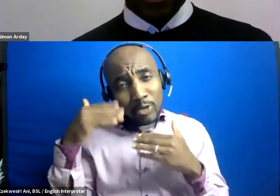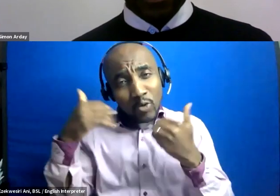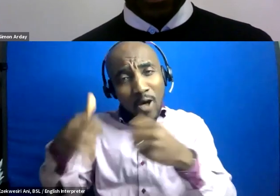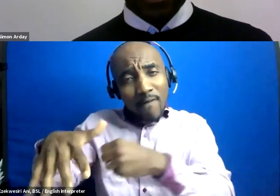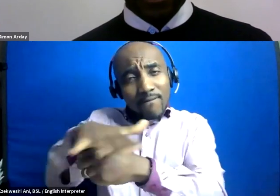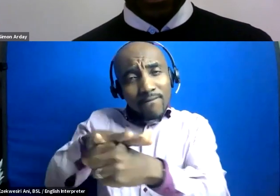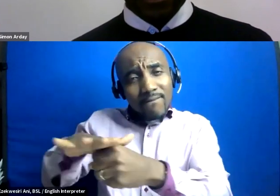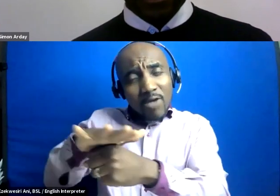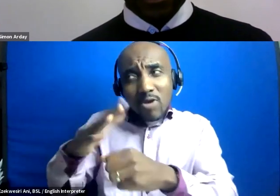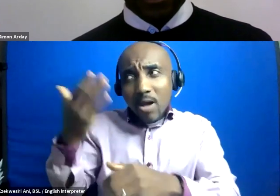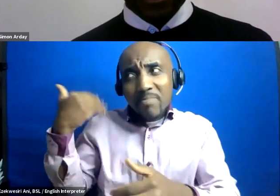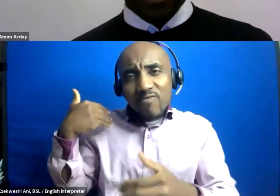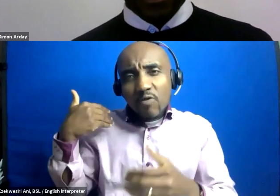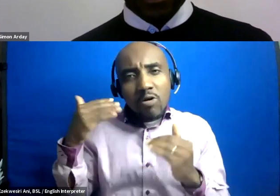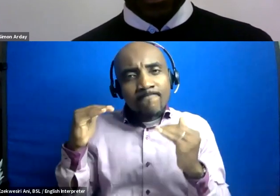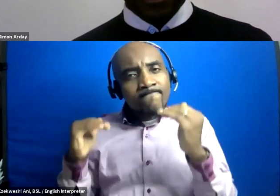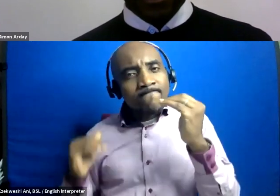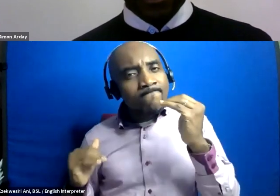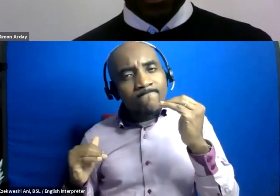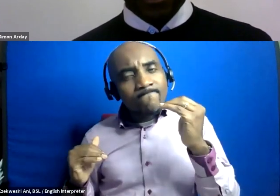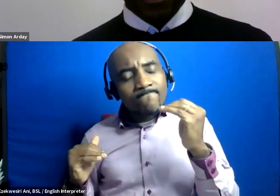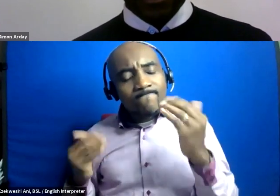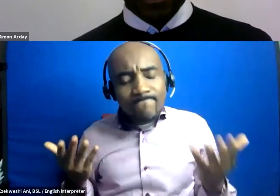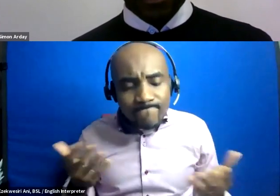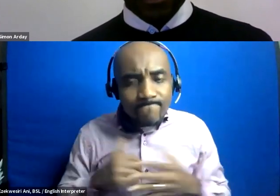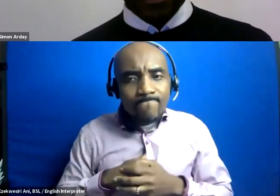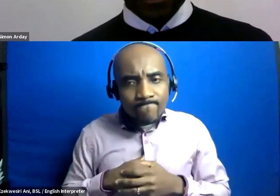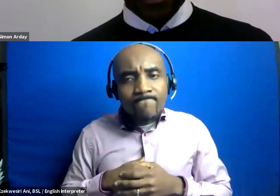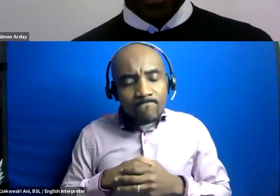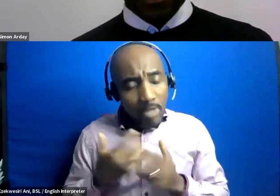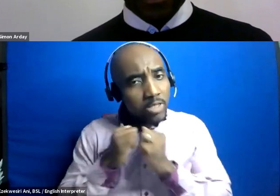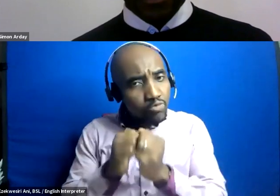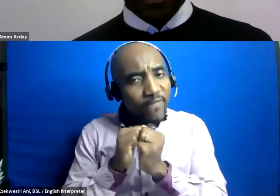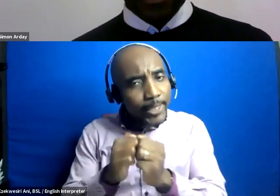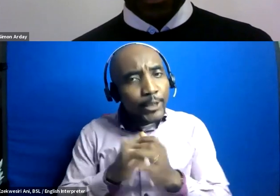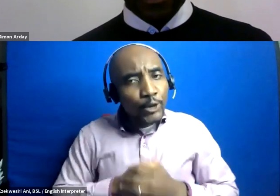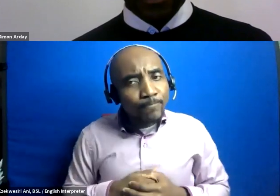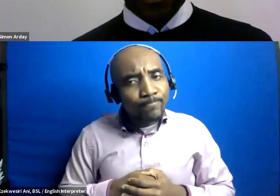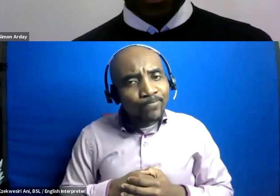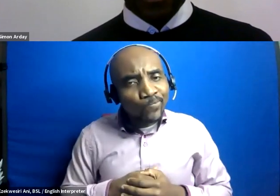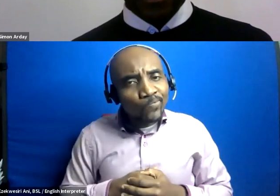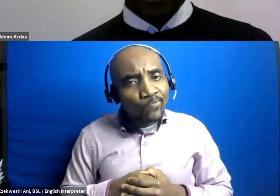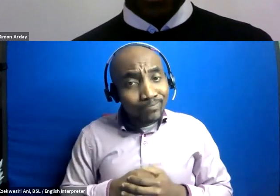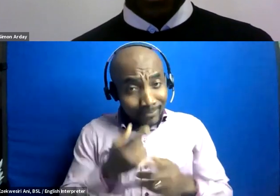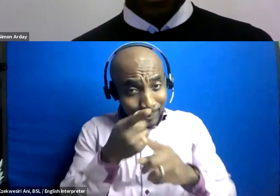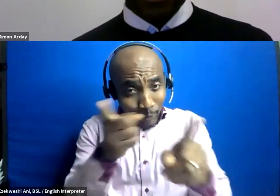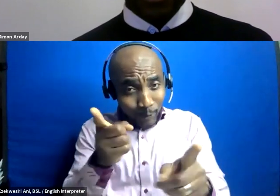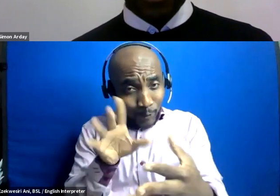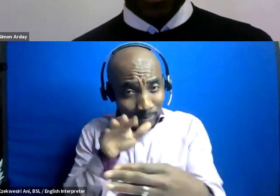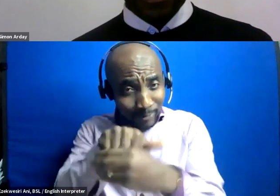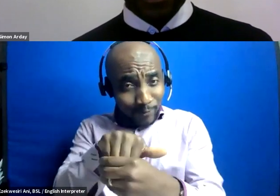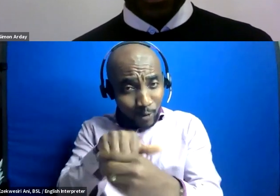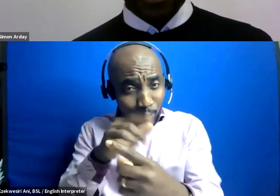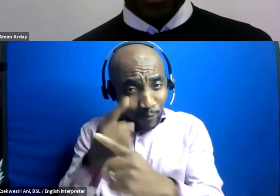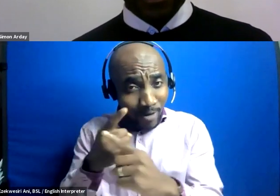you know there wasn't as much. So I just feel privileged to be amongst you people tonight, and that I'm